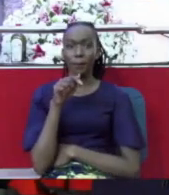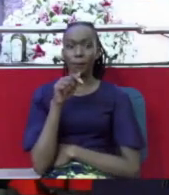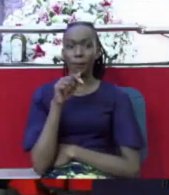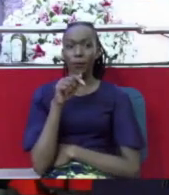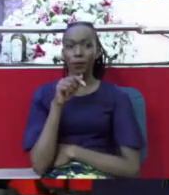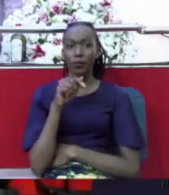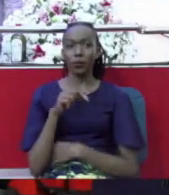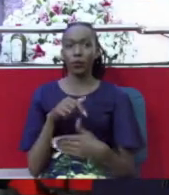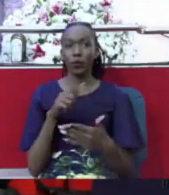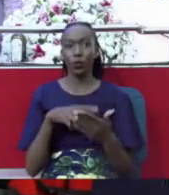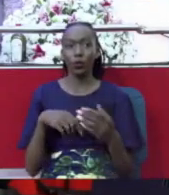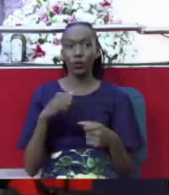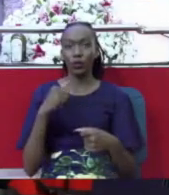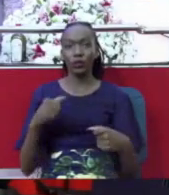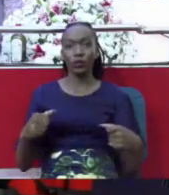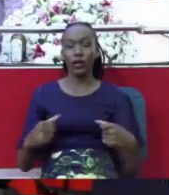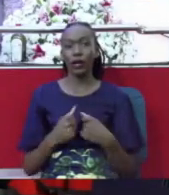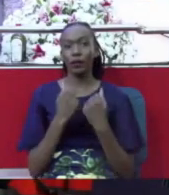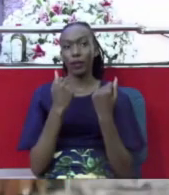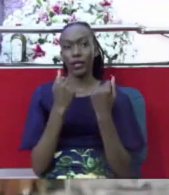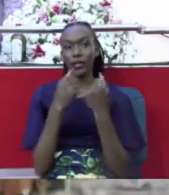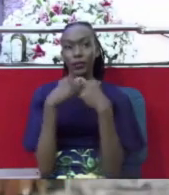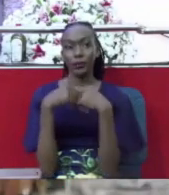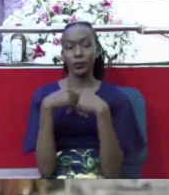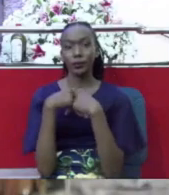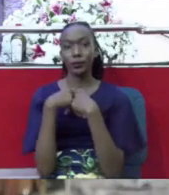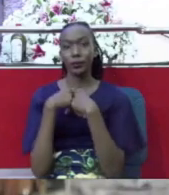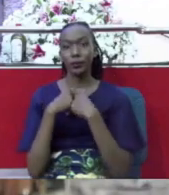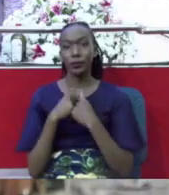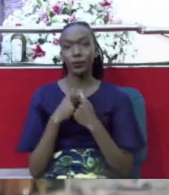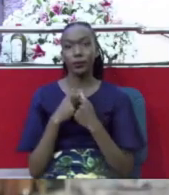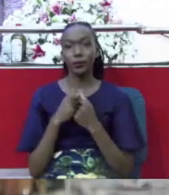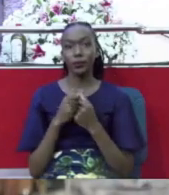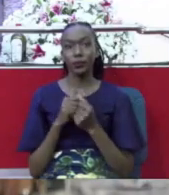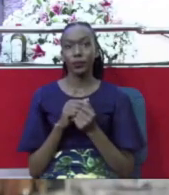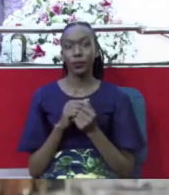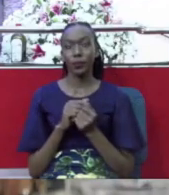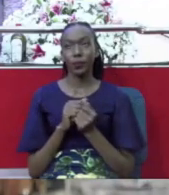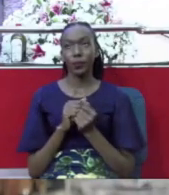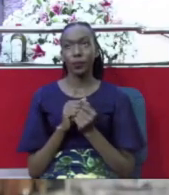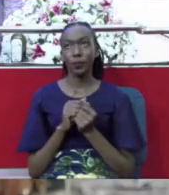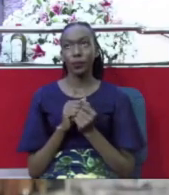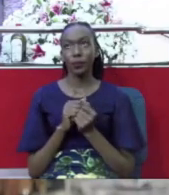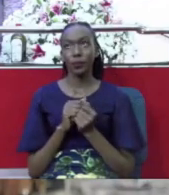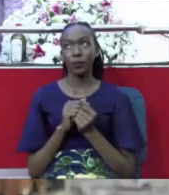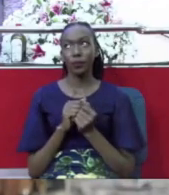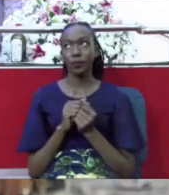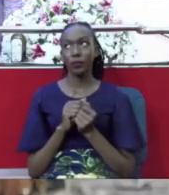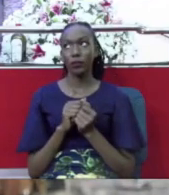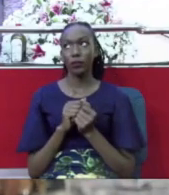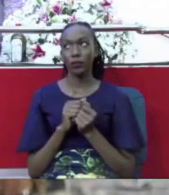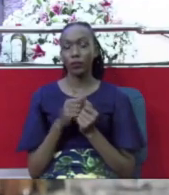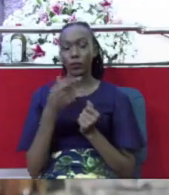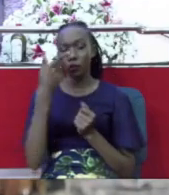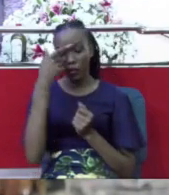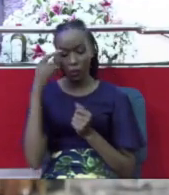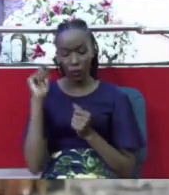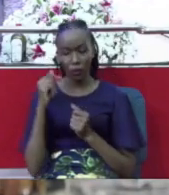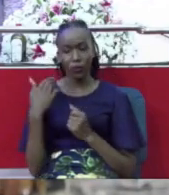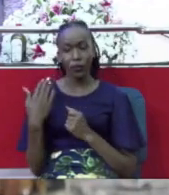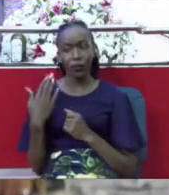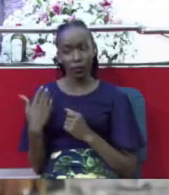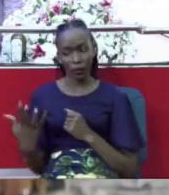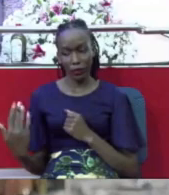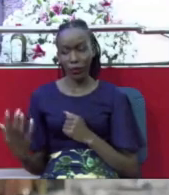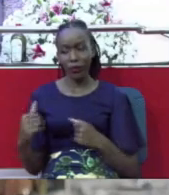what happened? Nini kilifanyika? What happened? Nini ilifanyika? Because clearly something happened. Kwa ukweli kuna